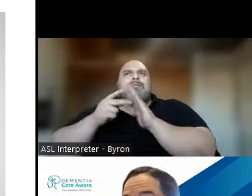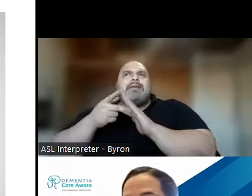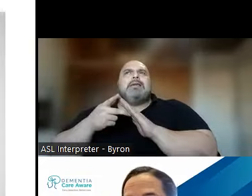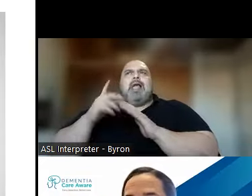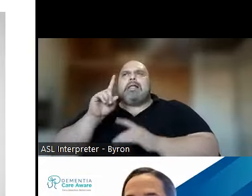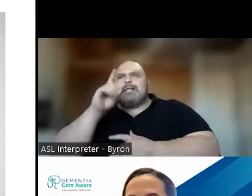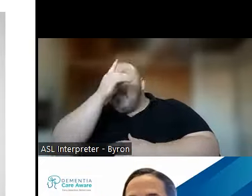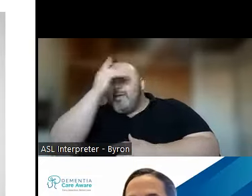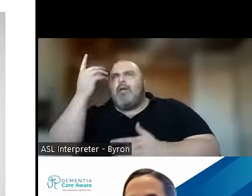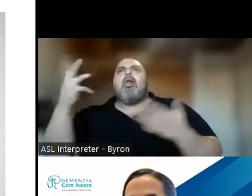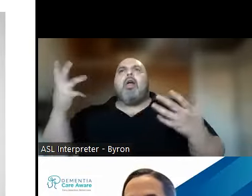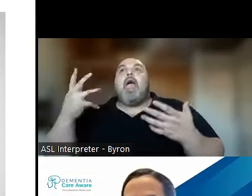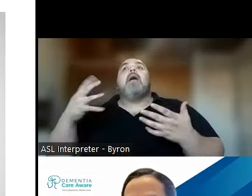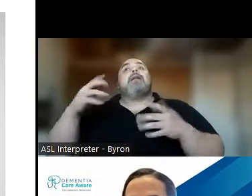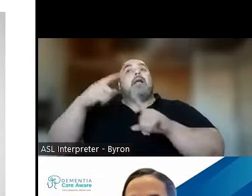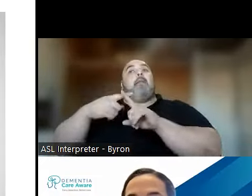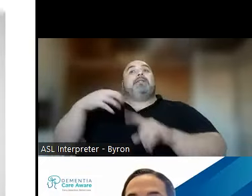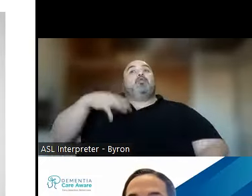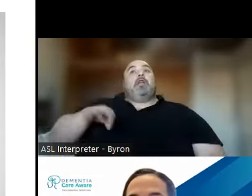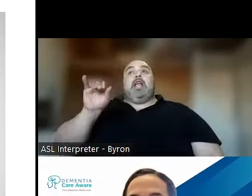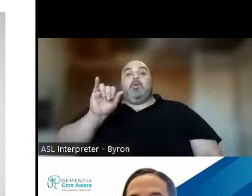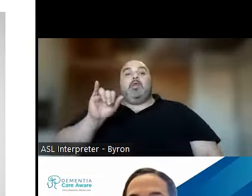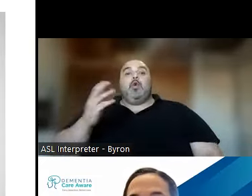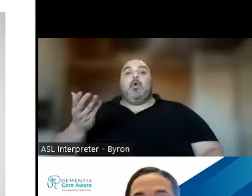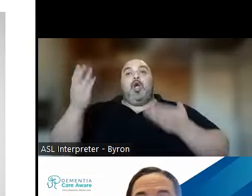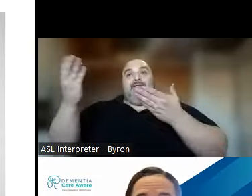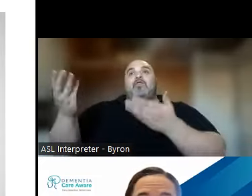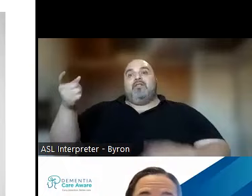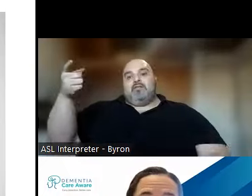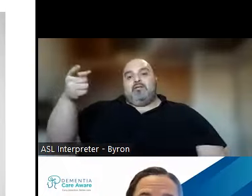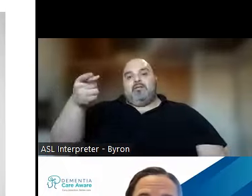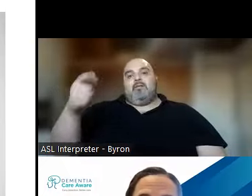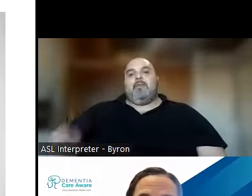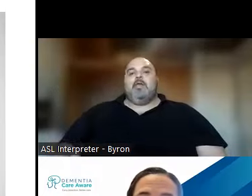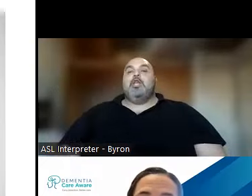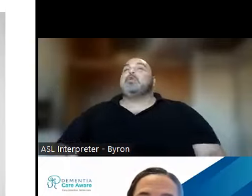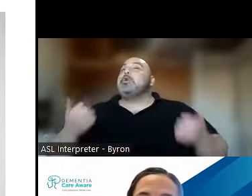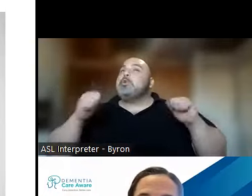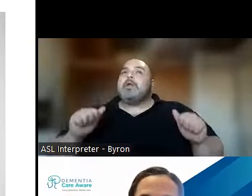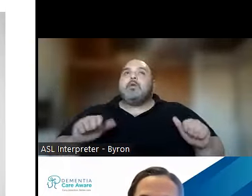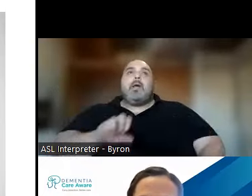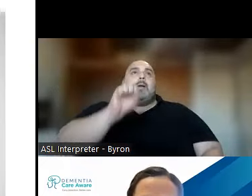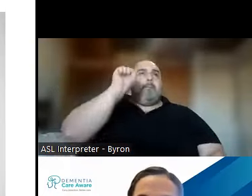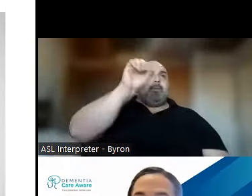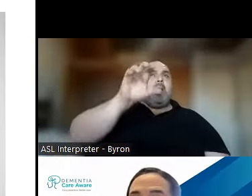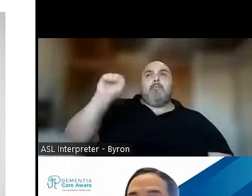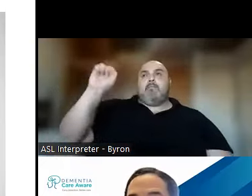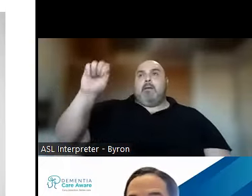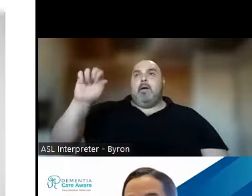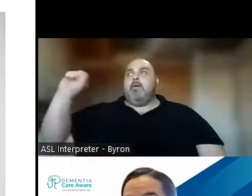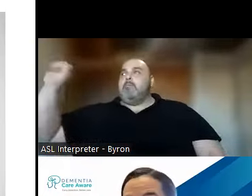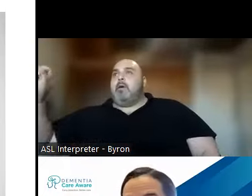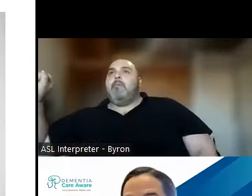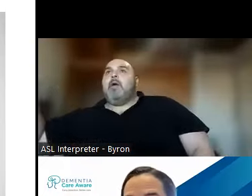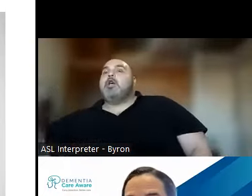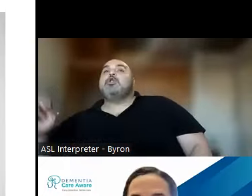credit for it as well. So we're offering CME. So we're kind of trying to put it as many formats as possible, also to make sure that people get